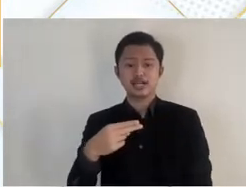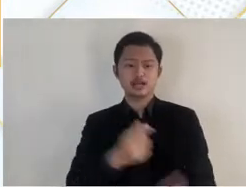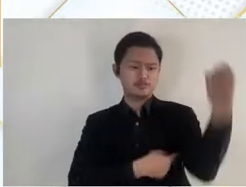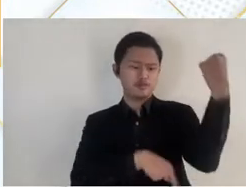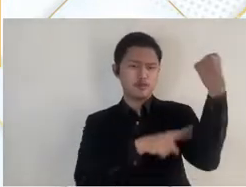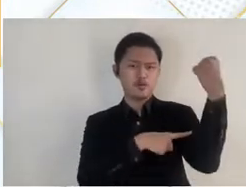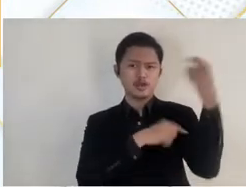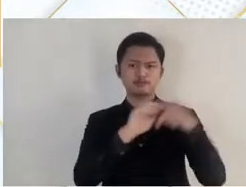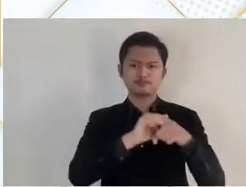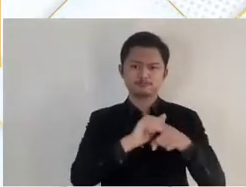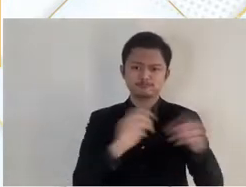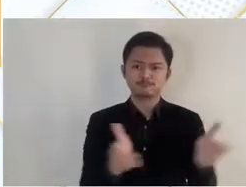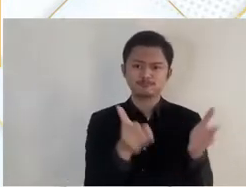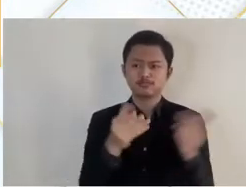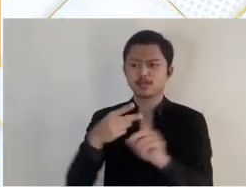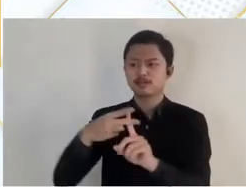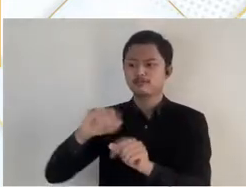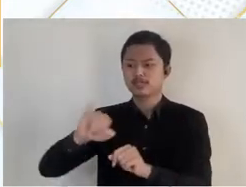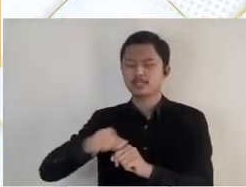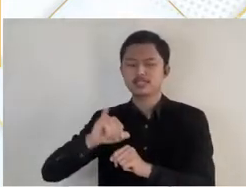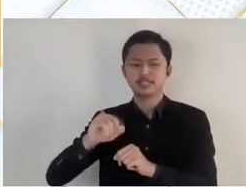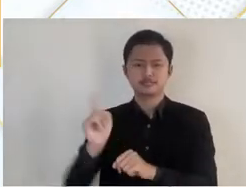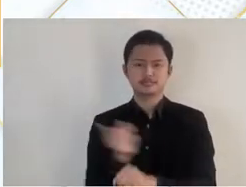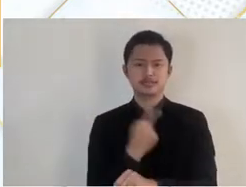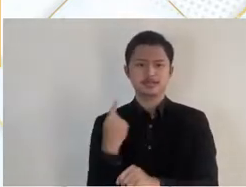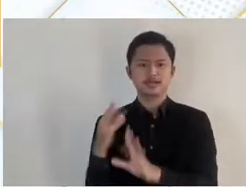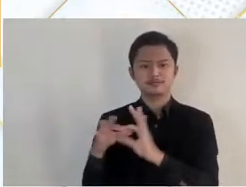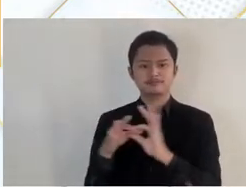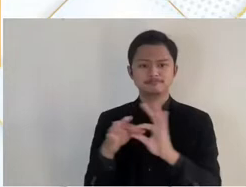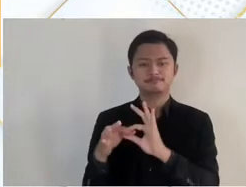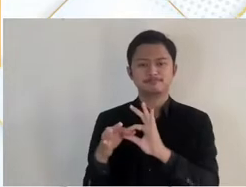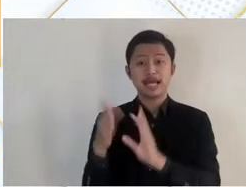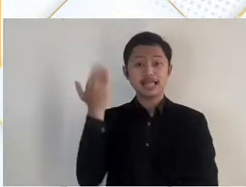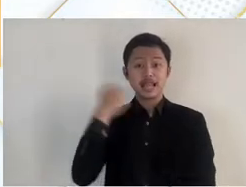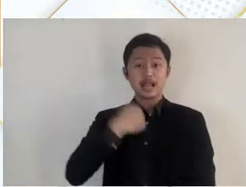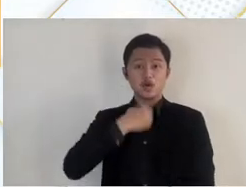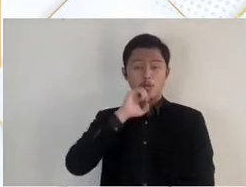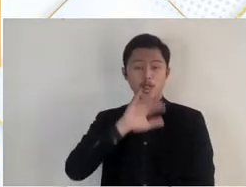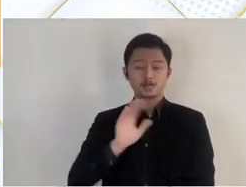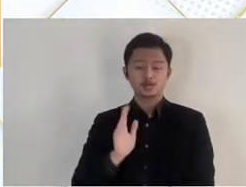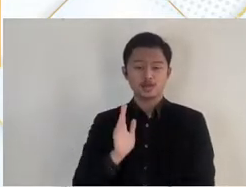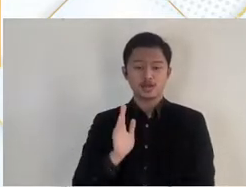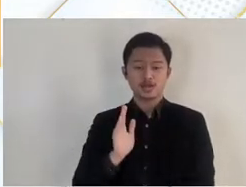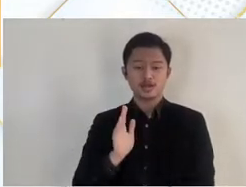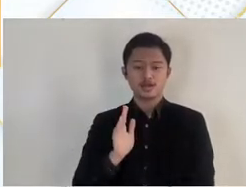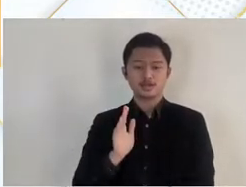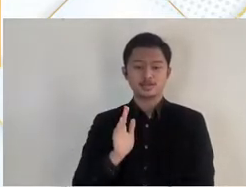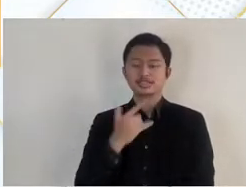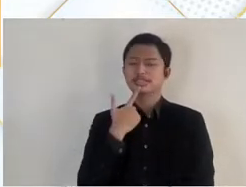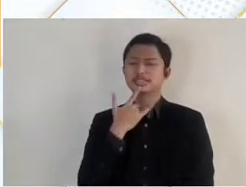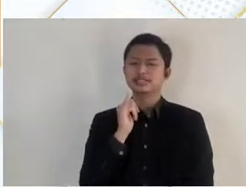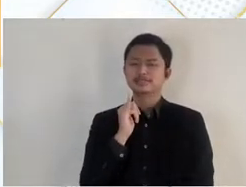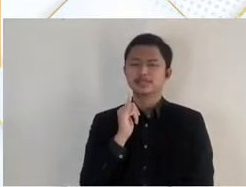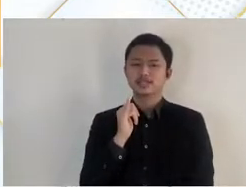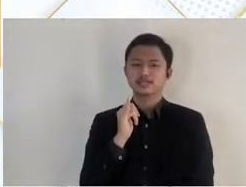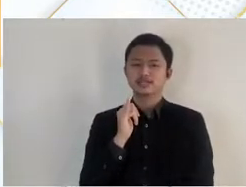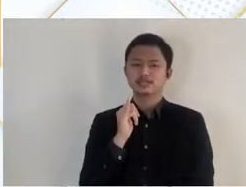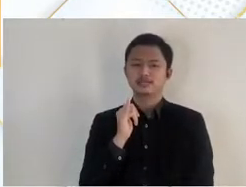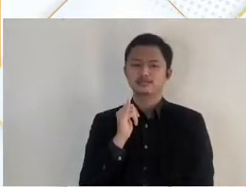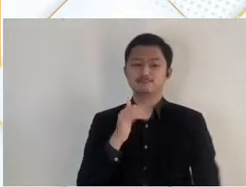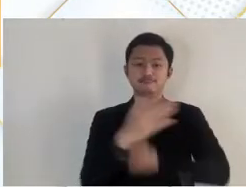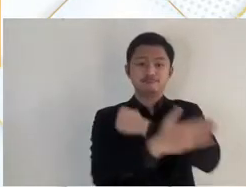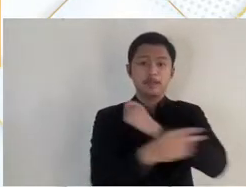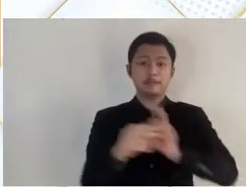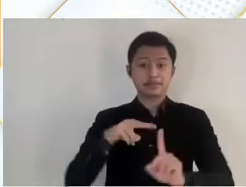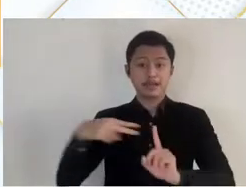Fiji? Okay. The challenges, as I've mentioned before, it will be vary. Like the, from the country side, it